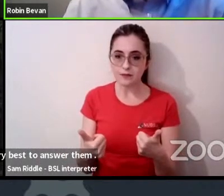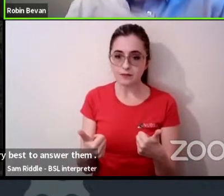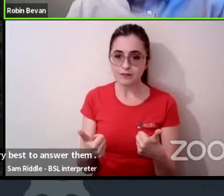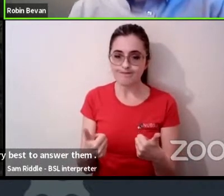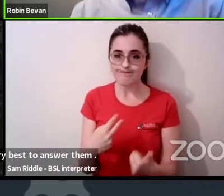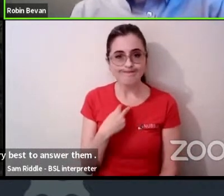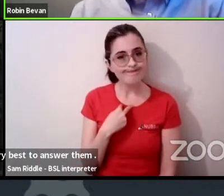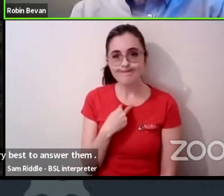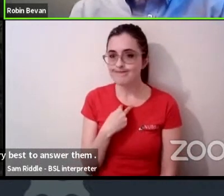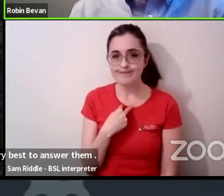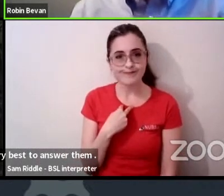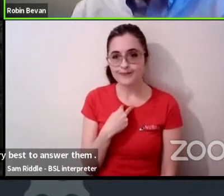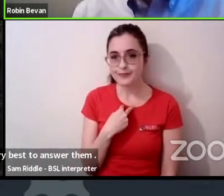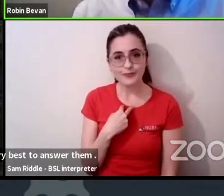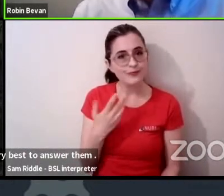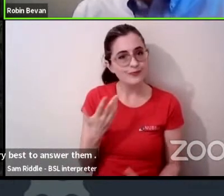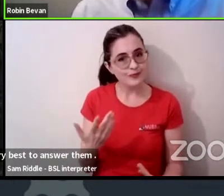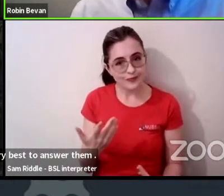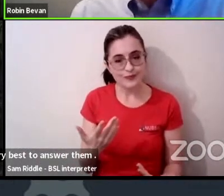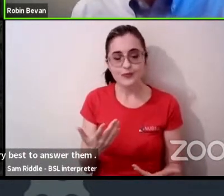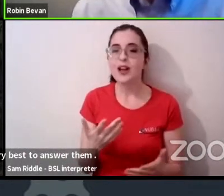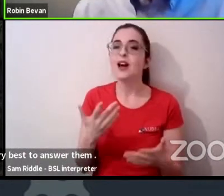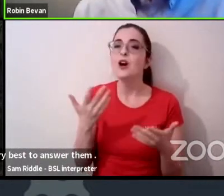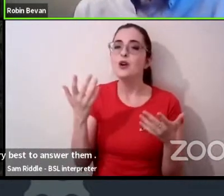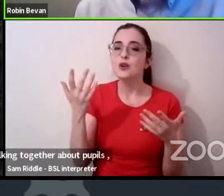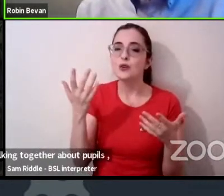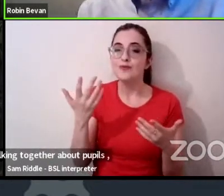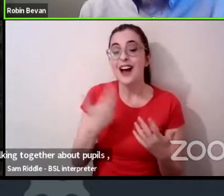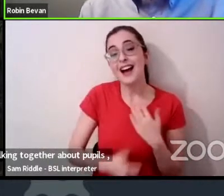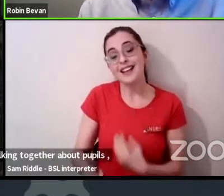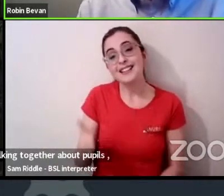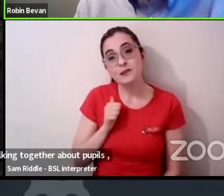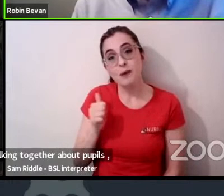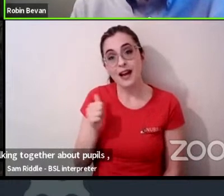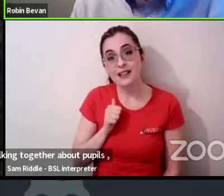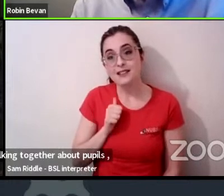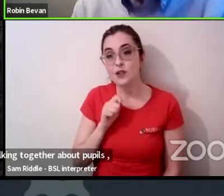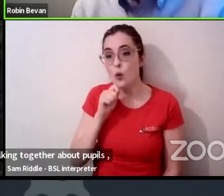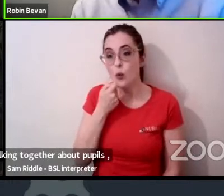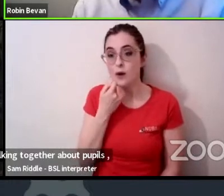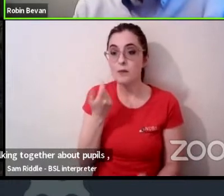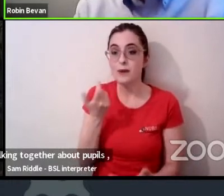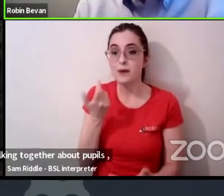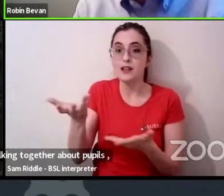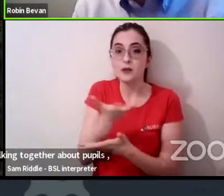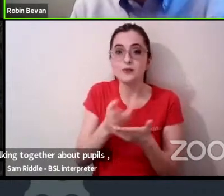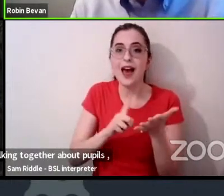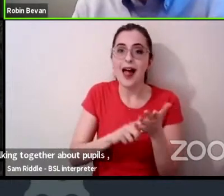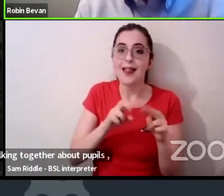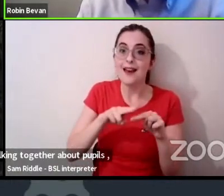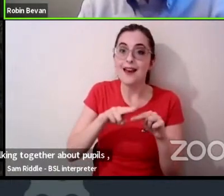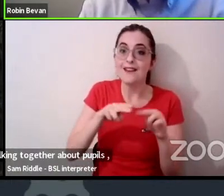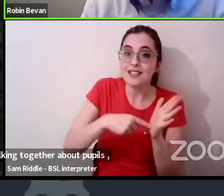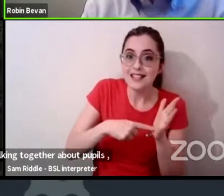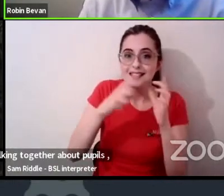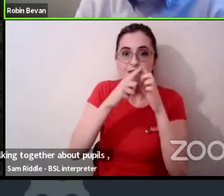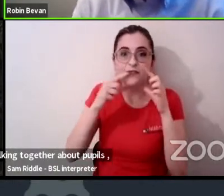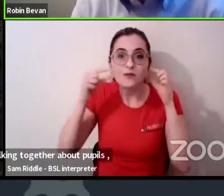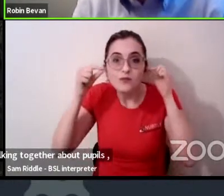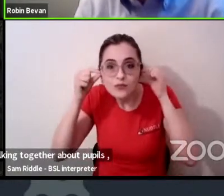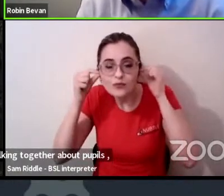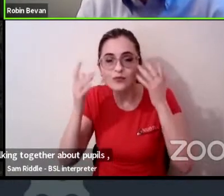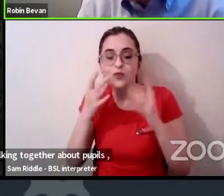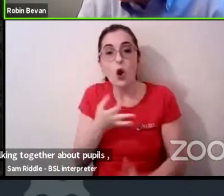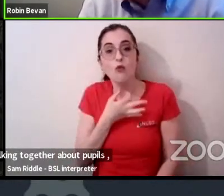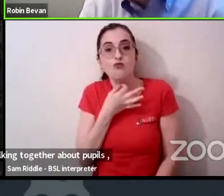But we won't be. Tonight, we will be, I expect, talking about LFTs and face masks and the risks